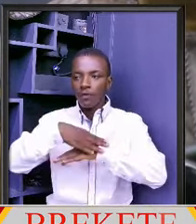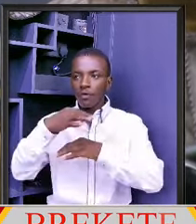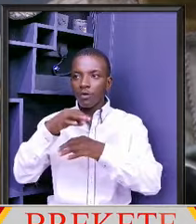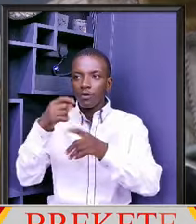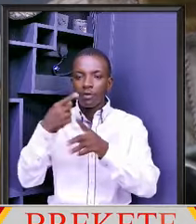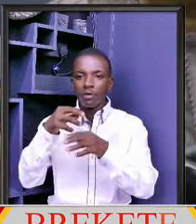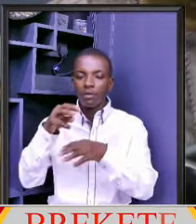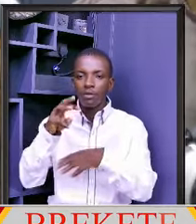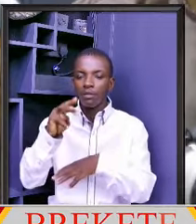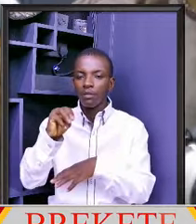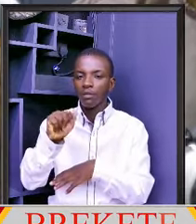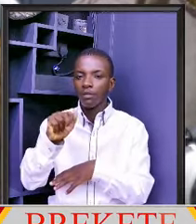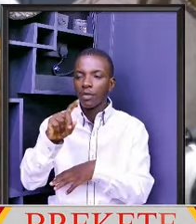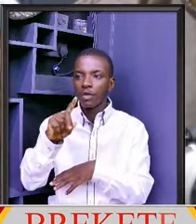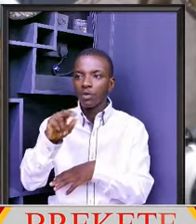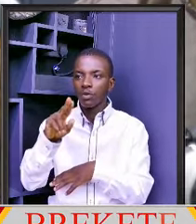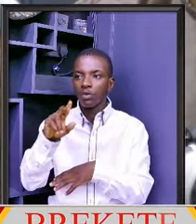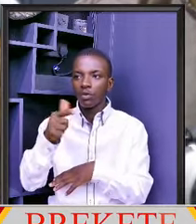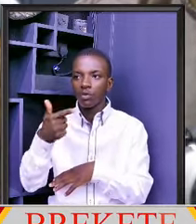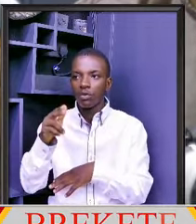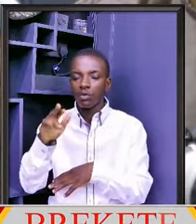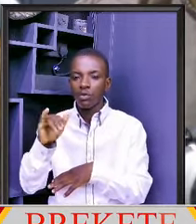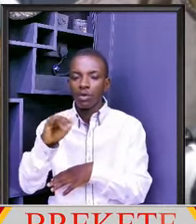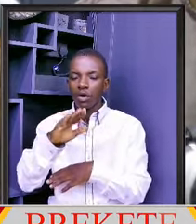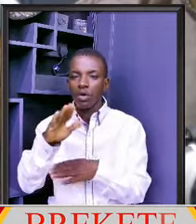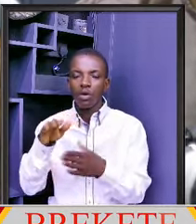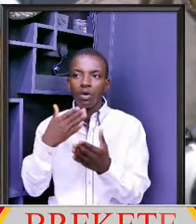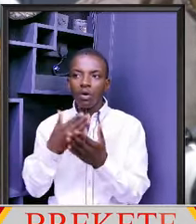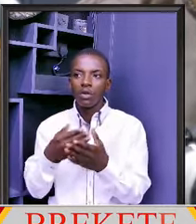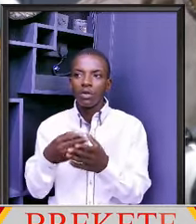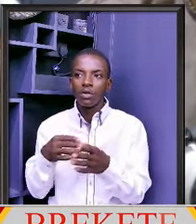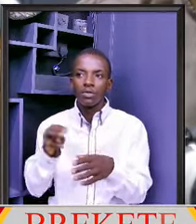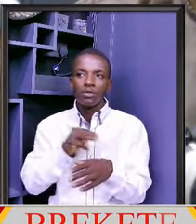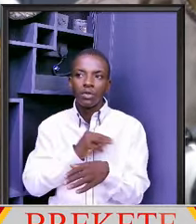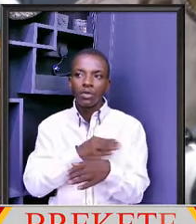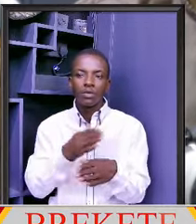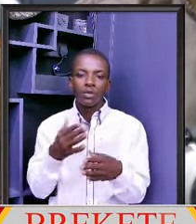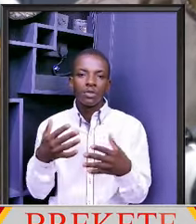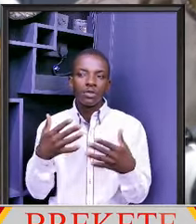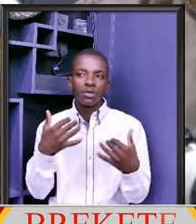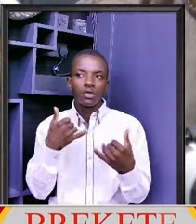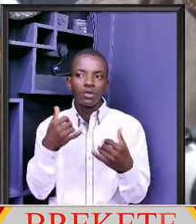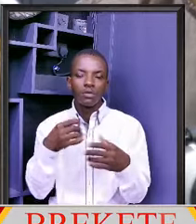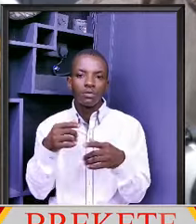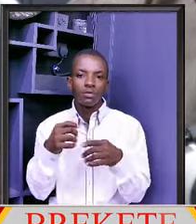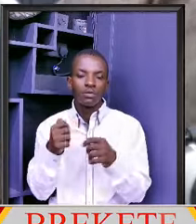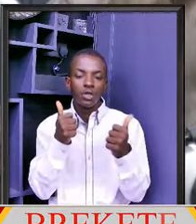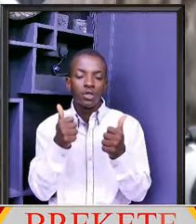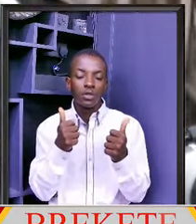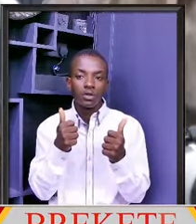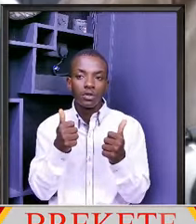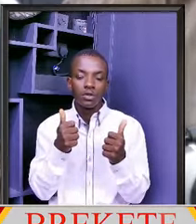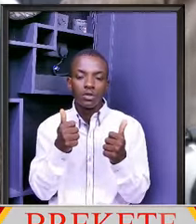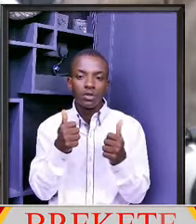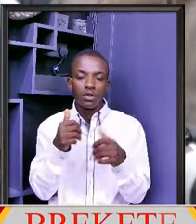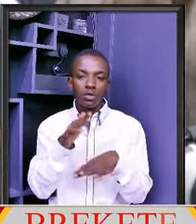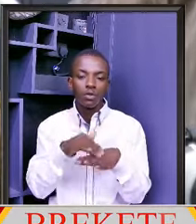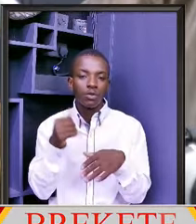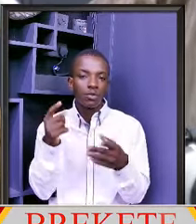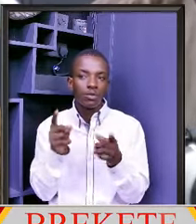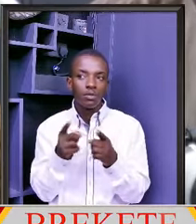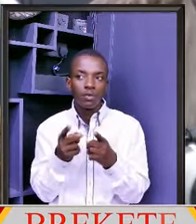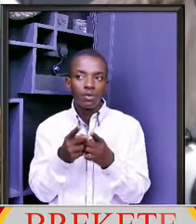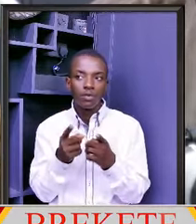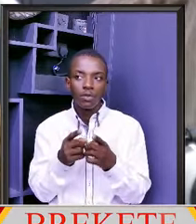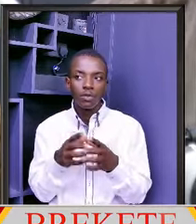from Menunguri. Before you know, all the members catch fire. Immediately, he call a meeting. Okay, when Bruno